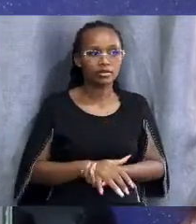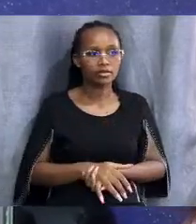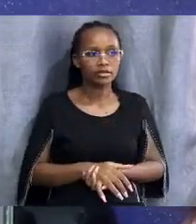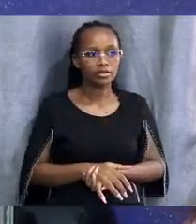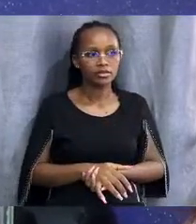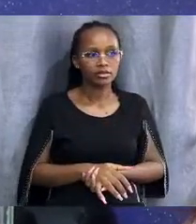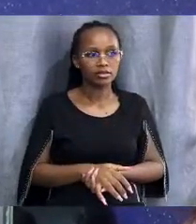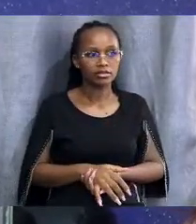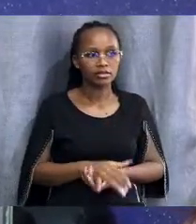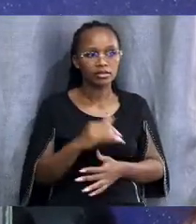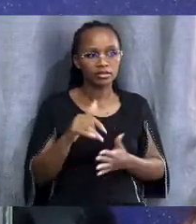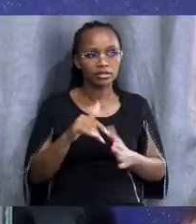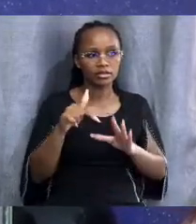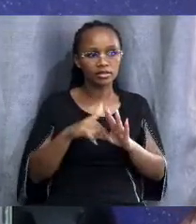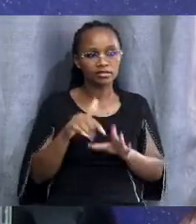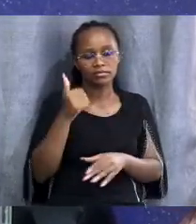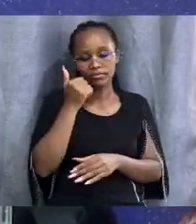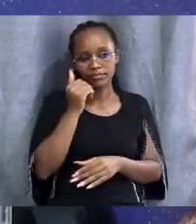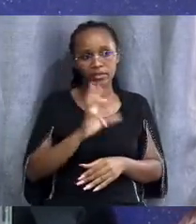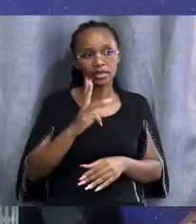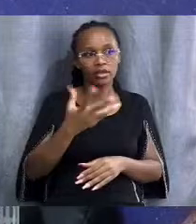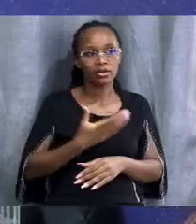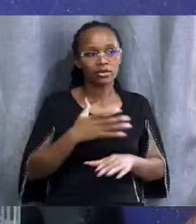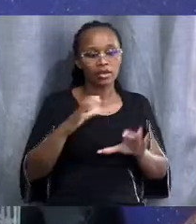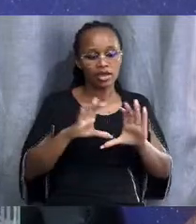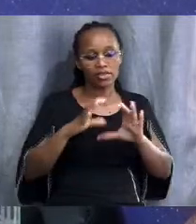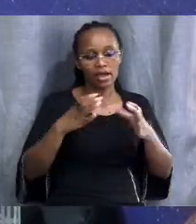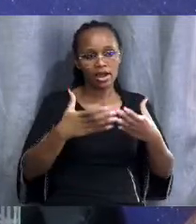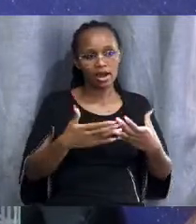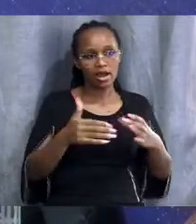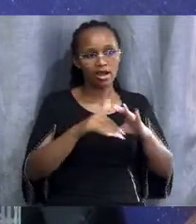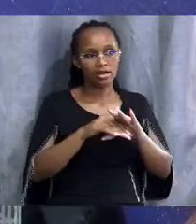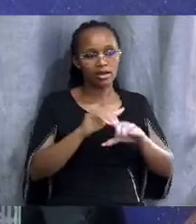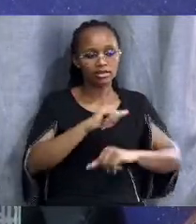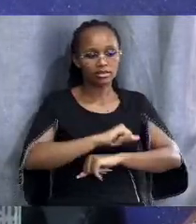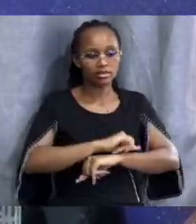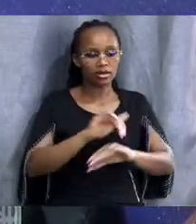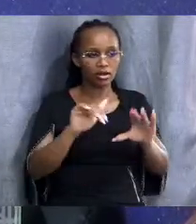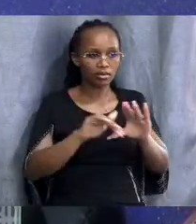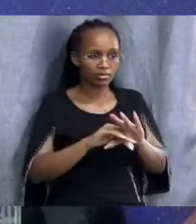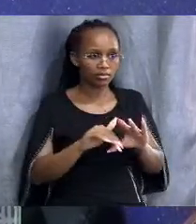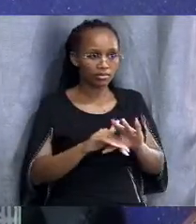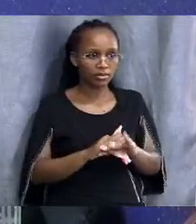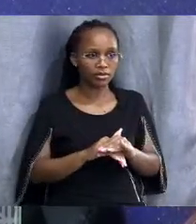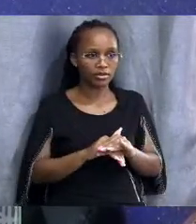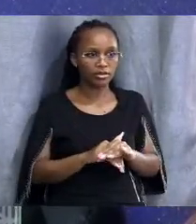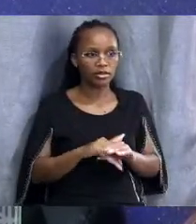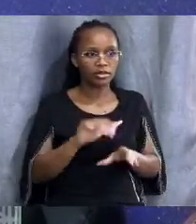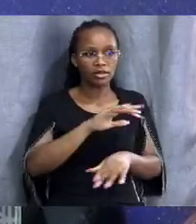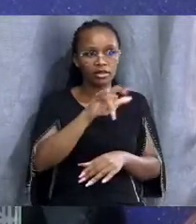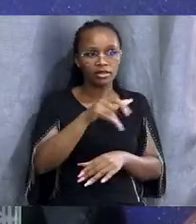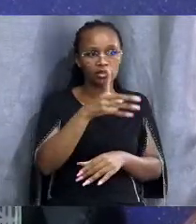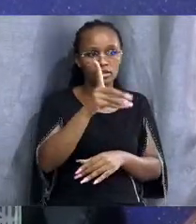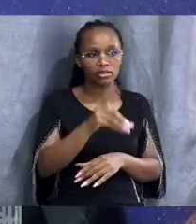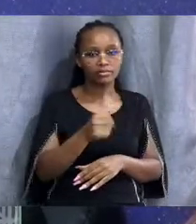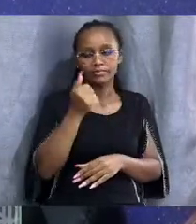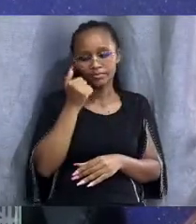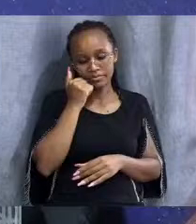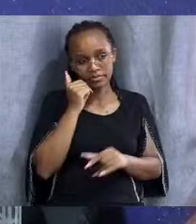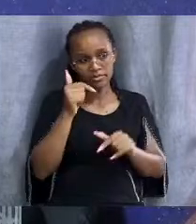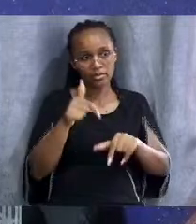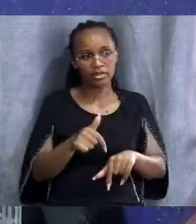It is with deep sorrow that we as the classmates, schoolmates, and friends of Jed Kamunya mourn